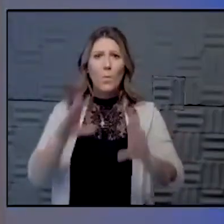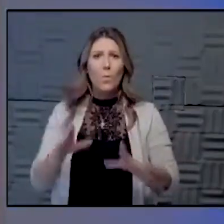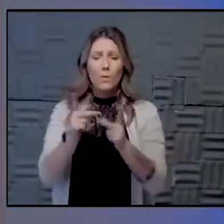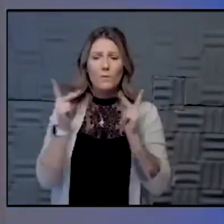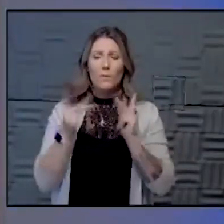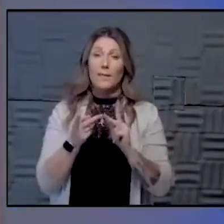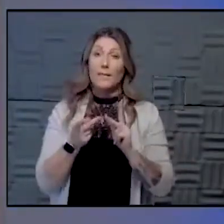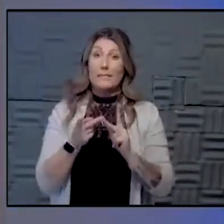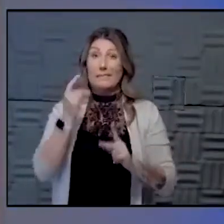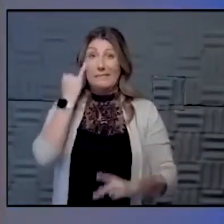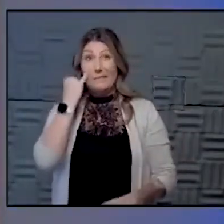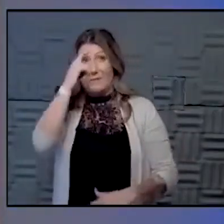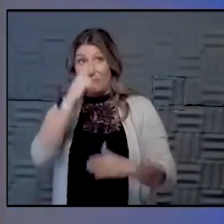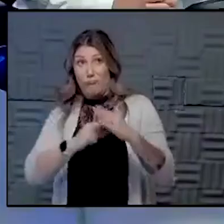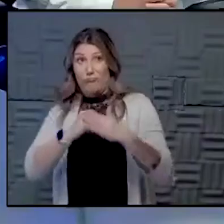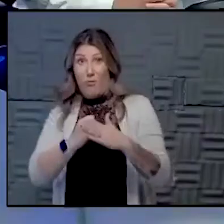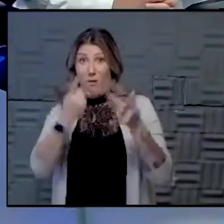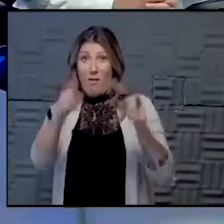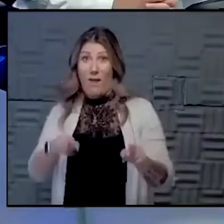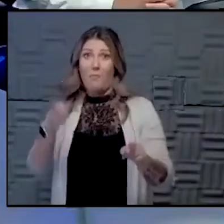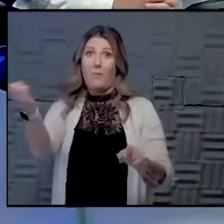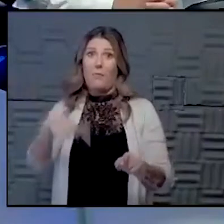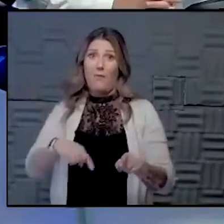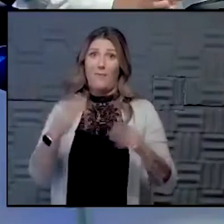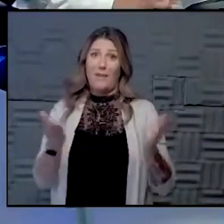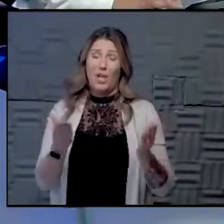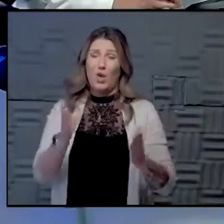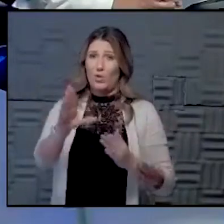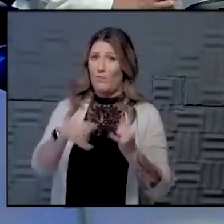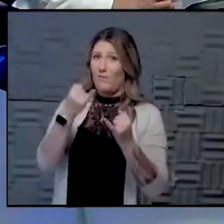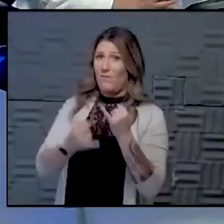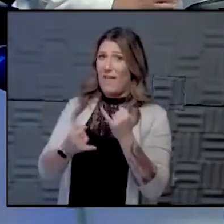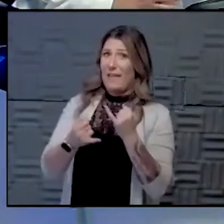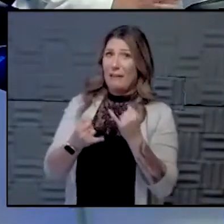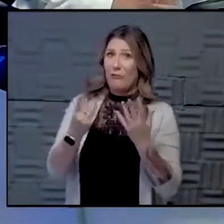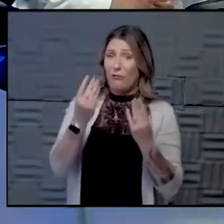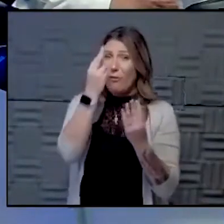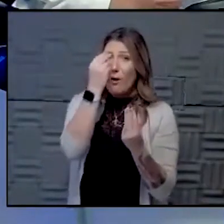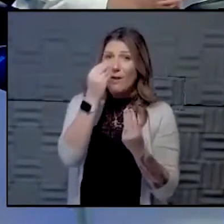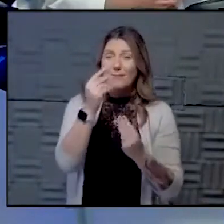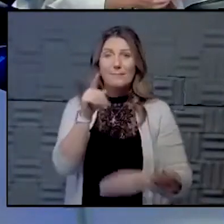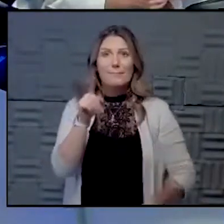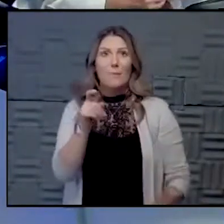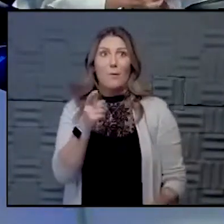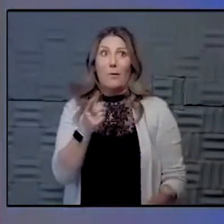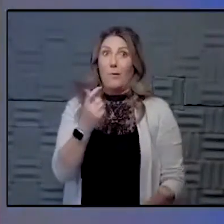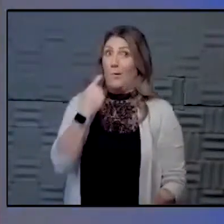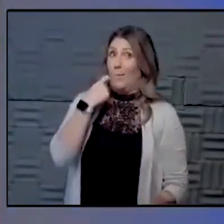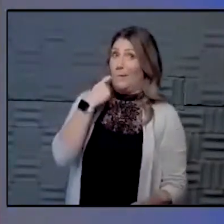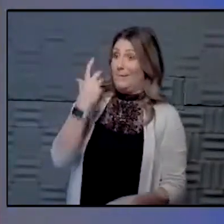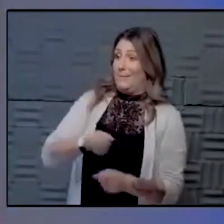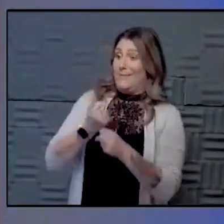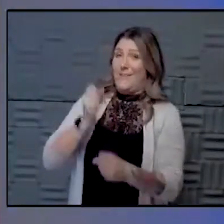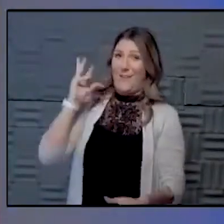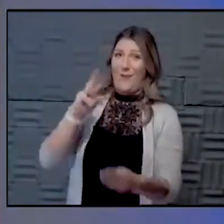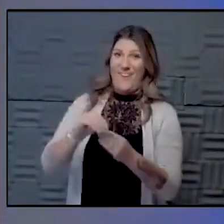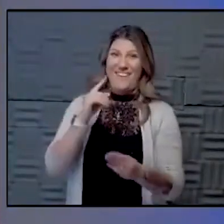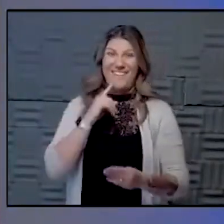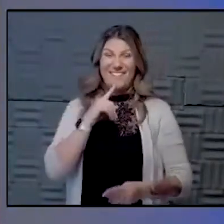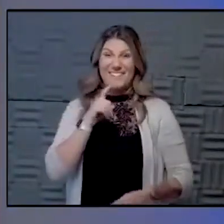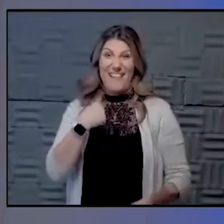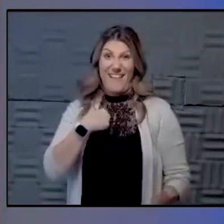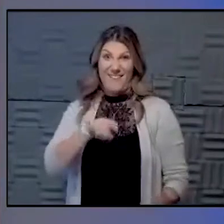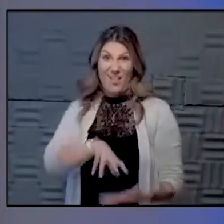here. And so I know you're going to have some final thoughts, and I've learned over the years I got to listen to everything you tell me. Sure. Final thoughts just are,